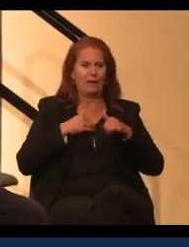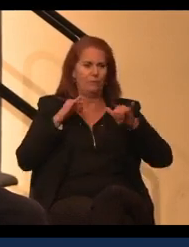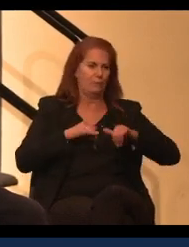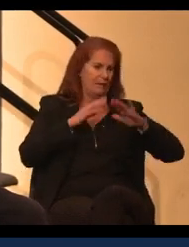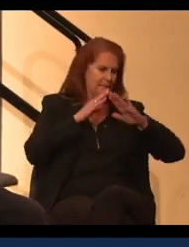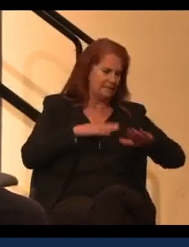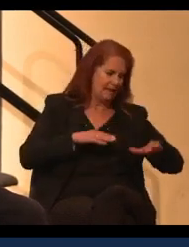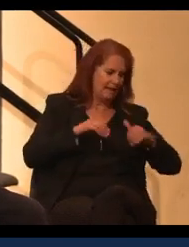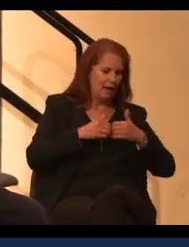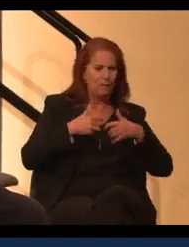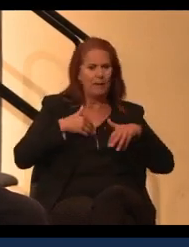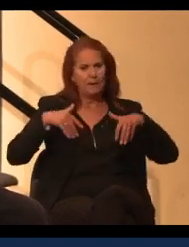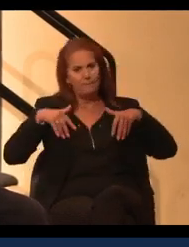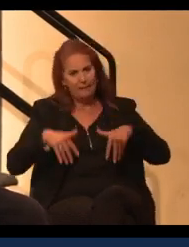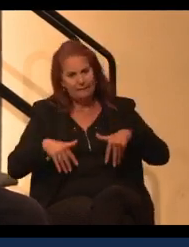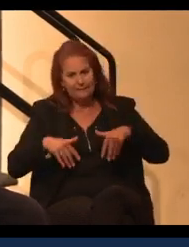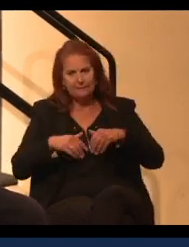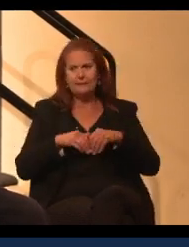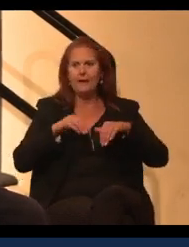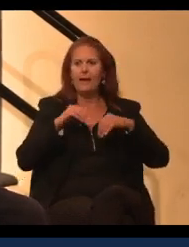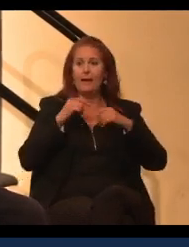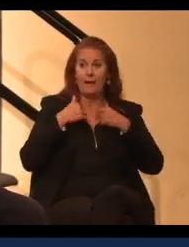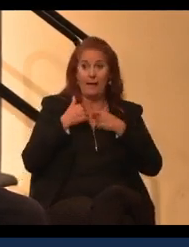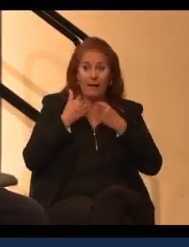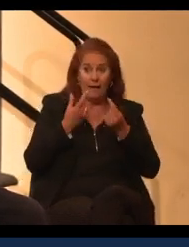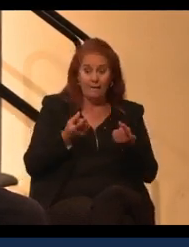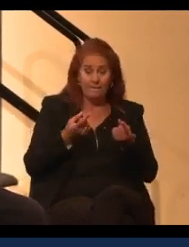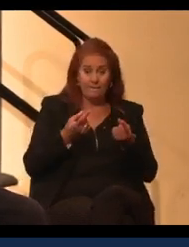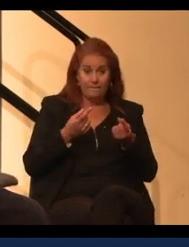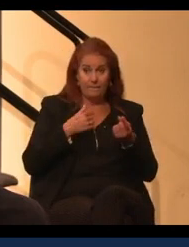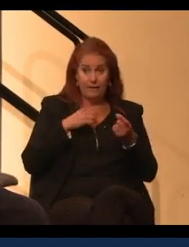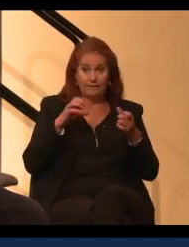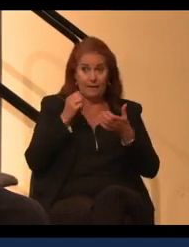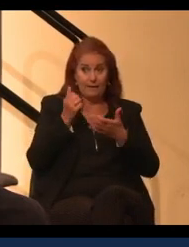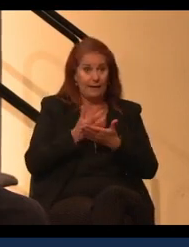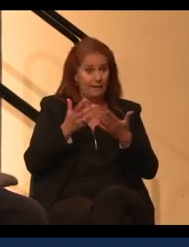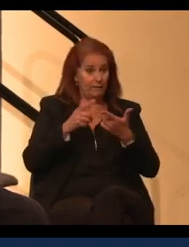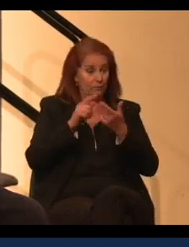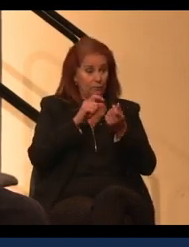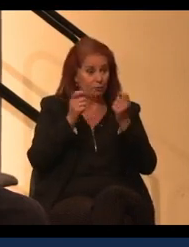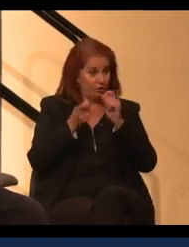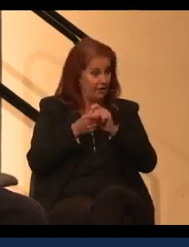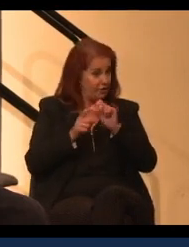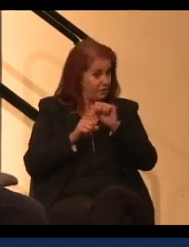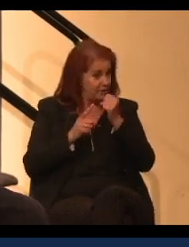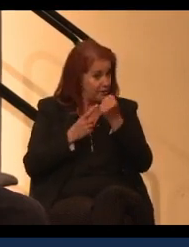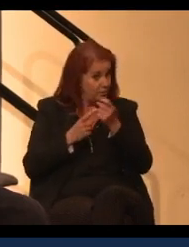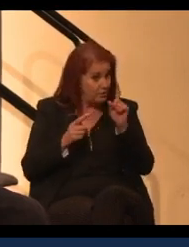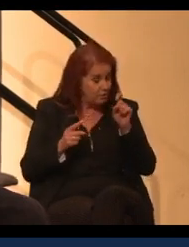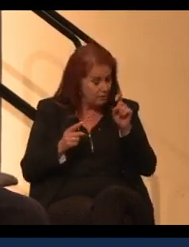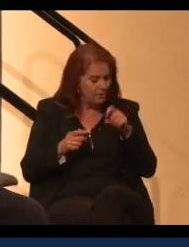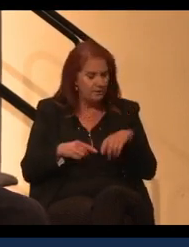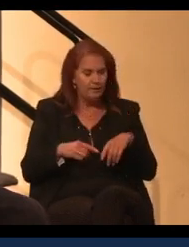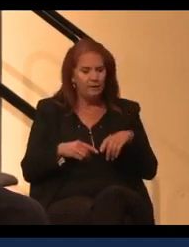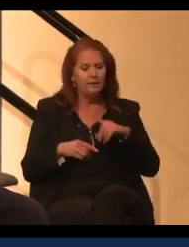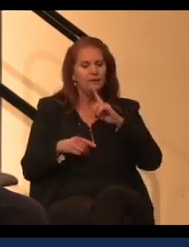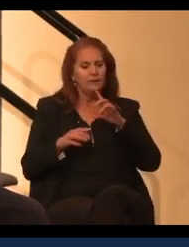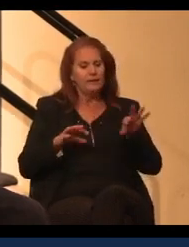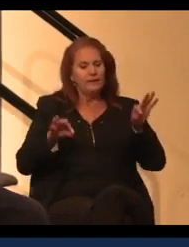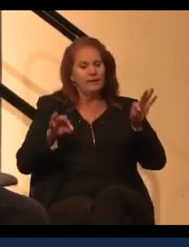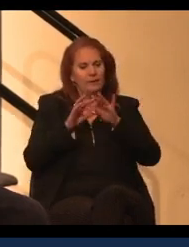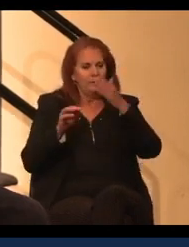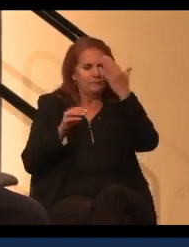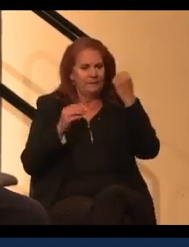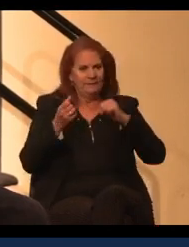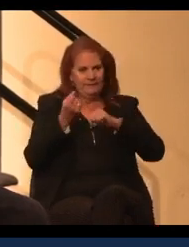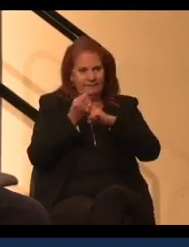How have I been complicit? How have I done anything to change the situation, right? And I think it's really important because I